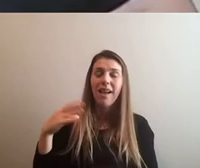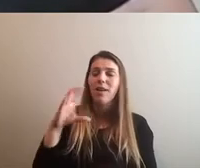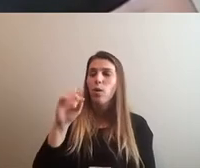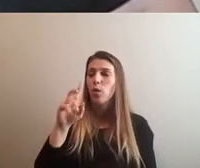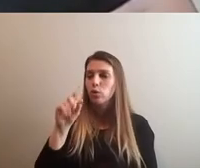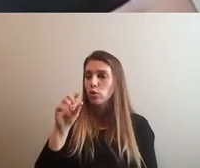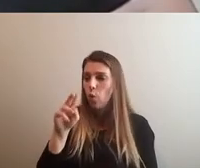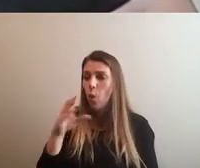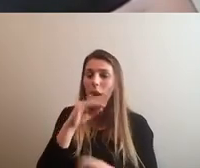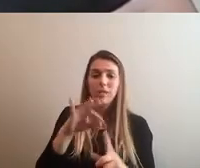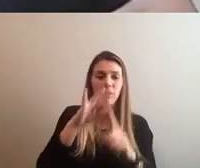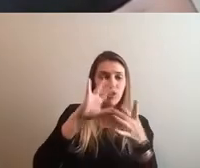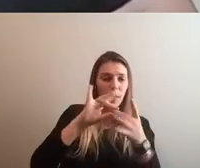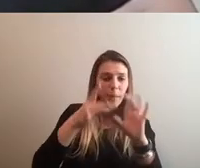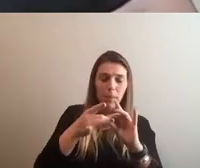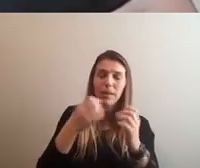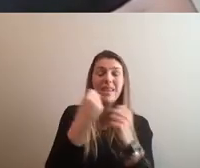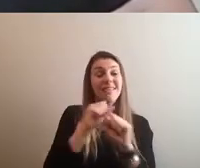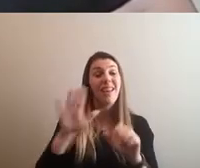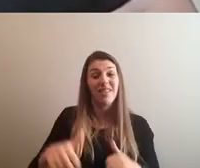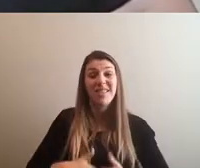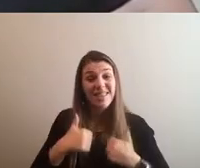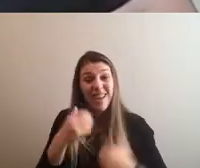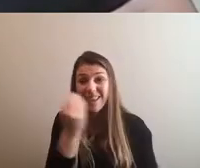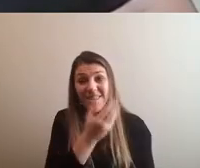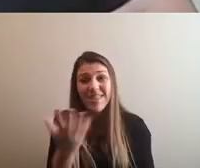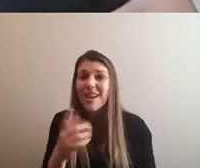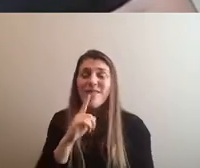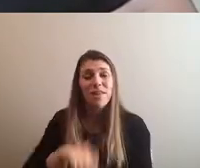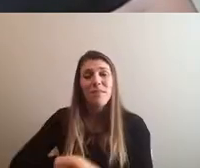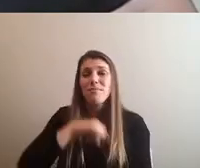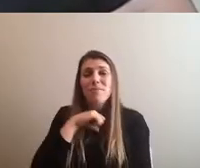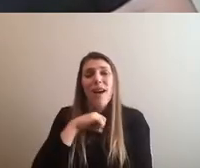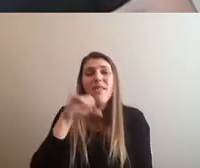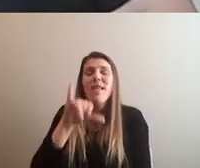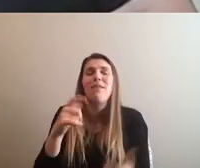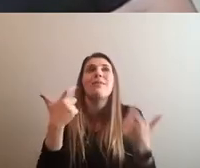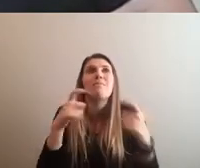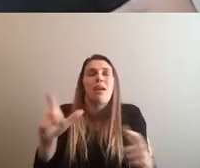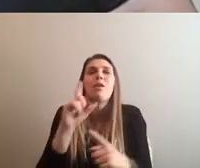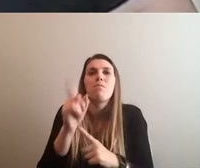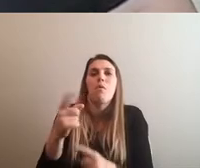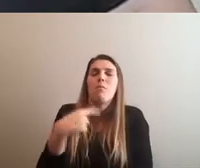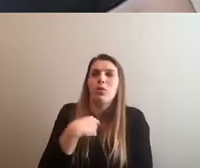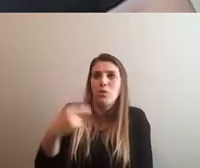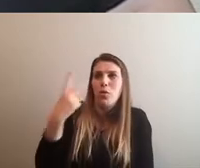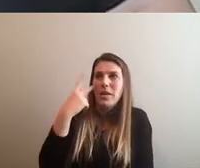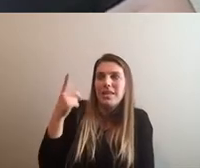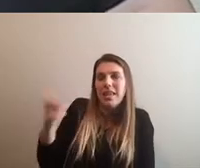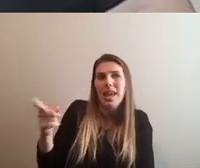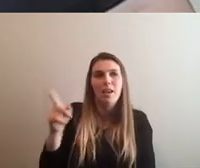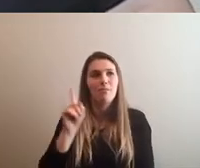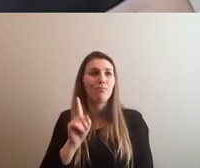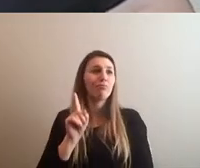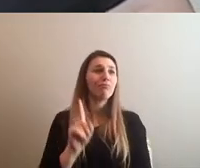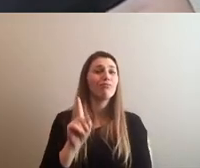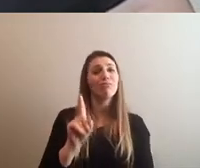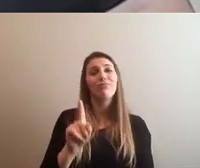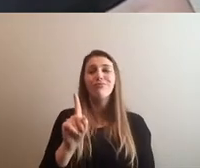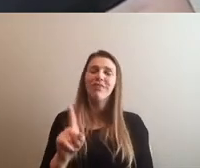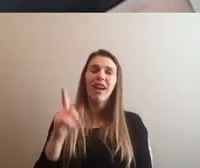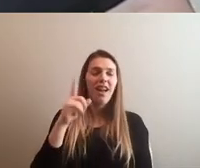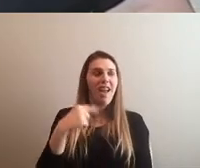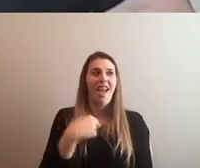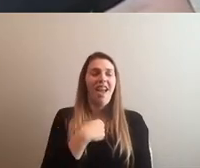Olympics, saved his life. I'm so proud of him. That was a big moment for me to watch that man walk through that door. Yep. And at first, I